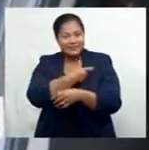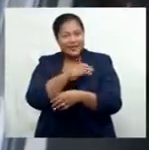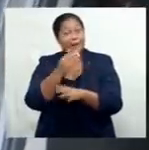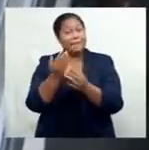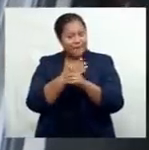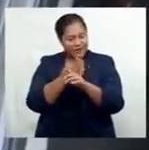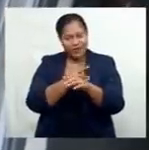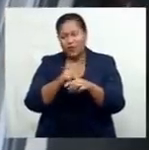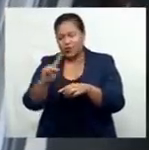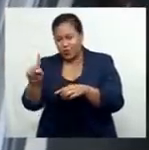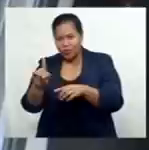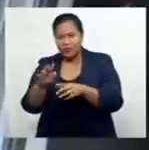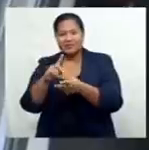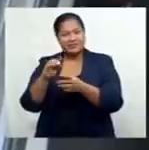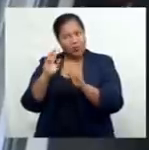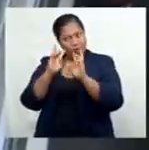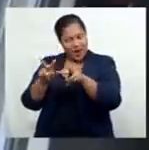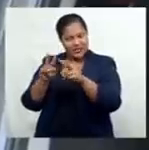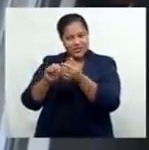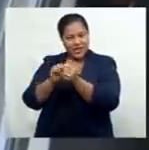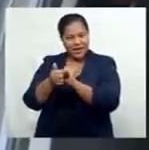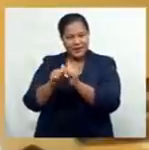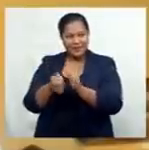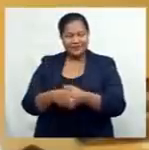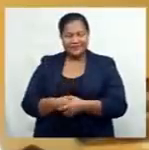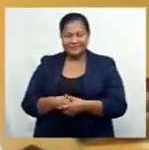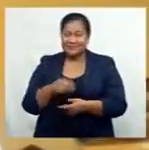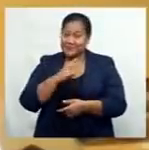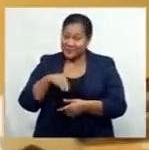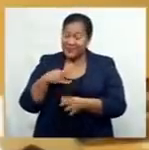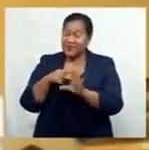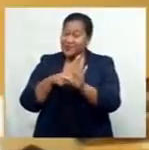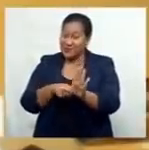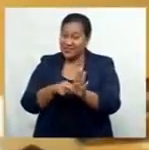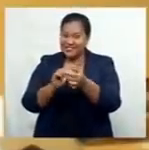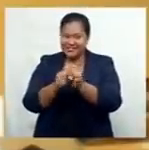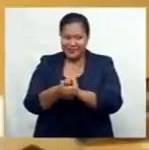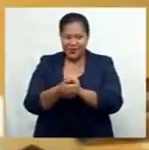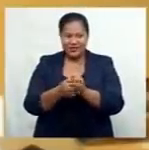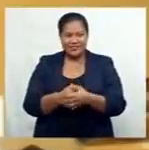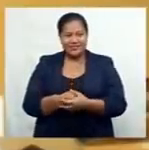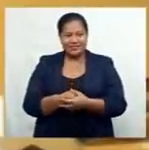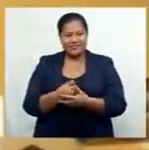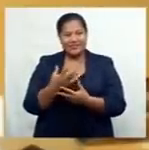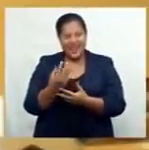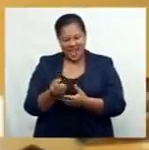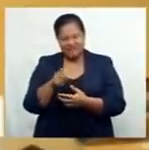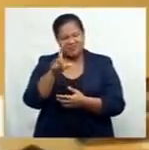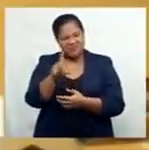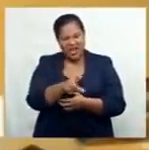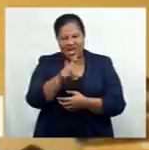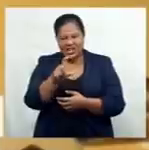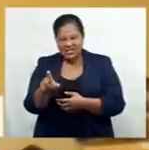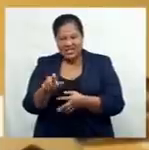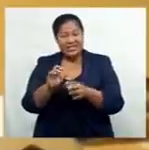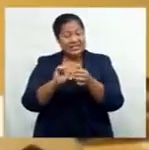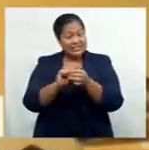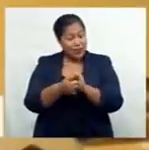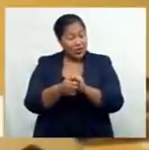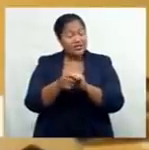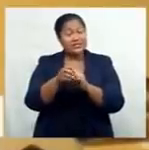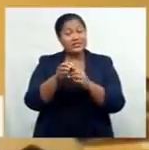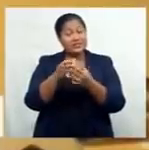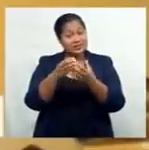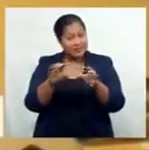the game's venue. The Ministry of Youth and Sports, with the Sports Council and the Sports Commission,